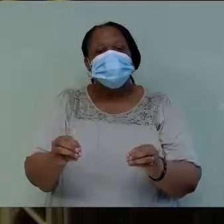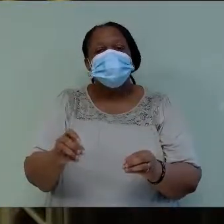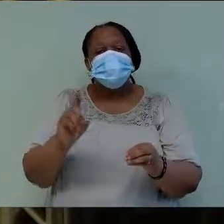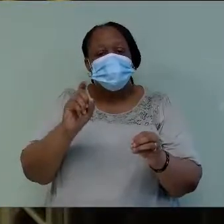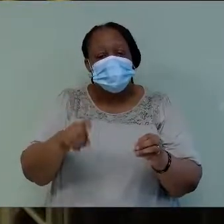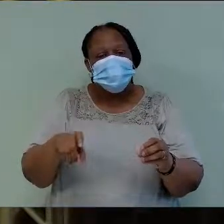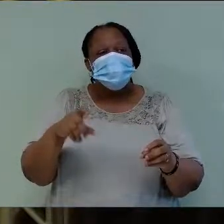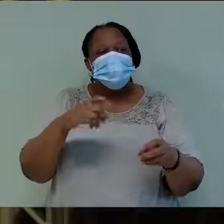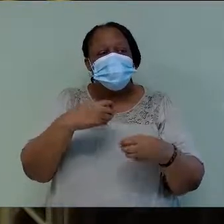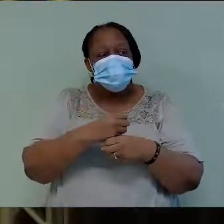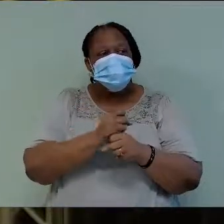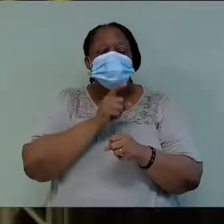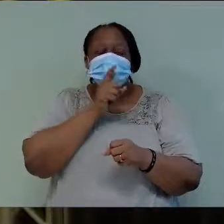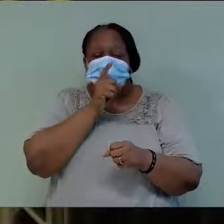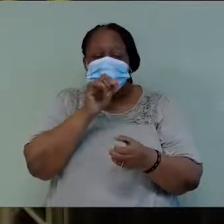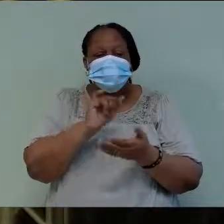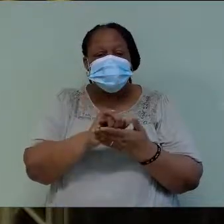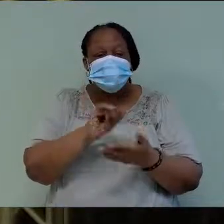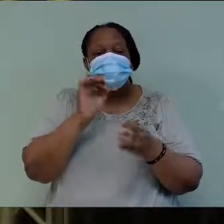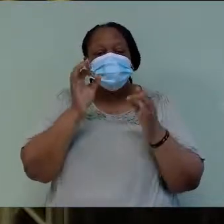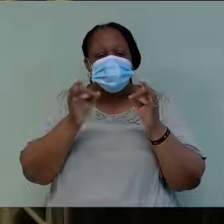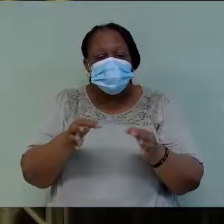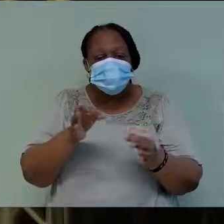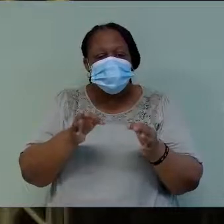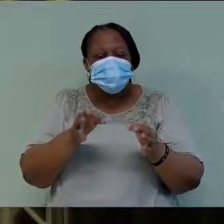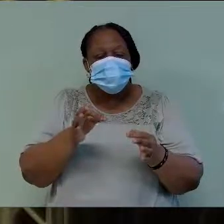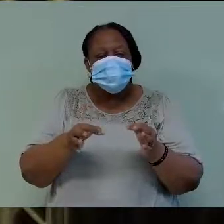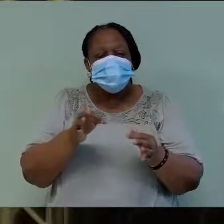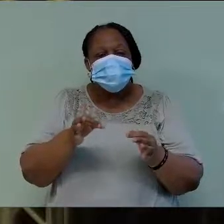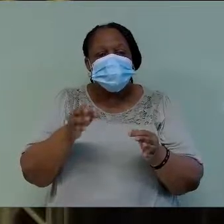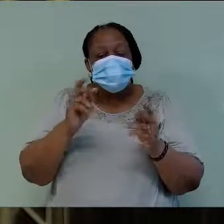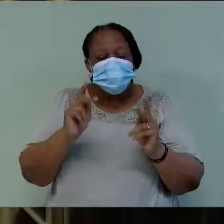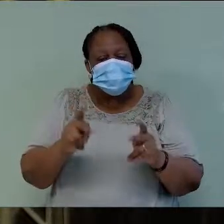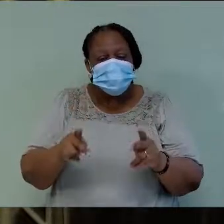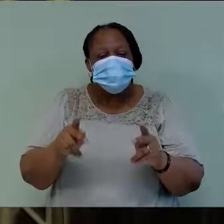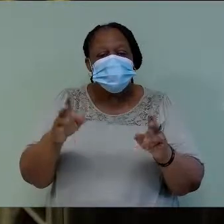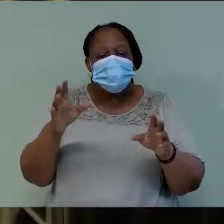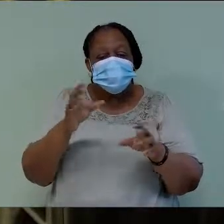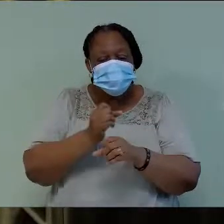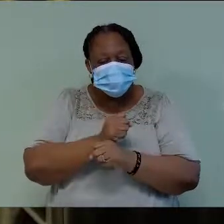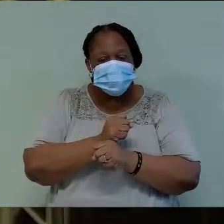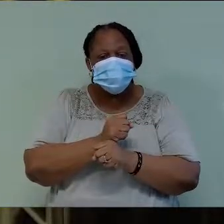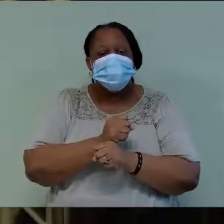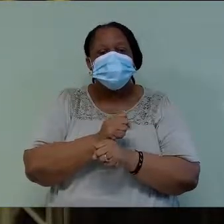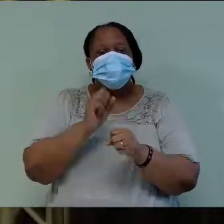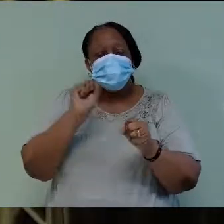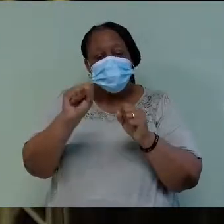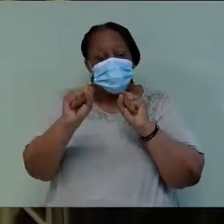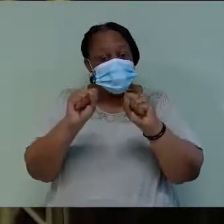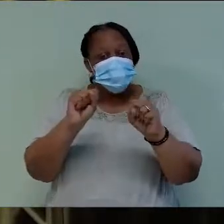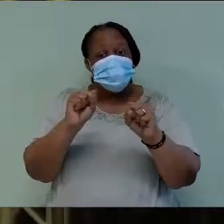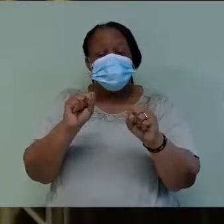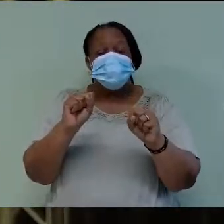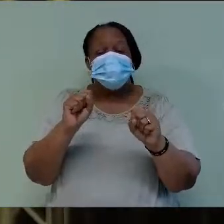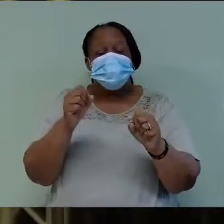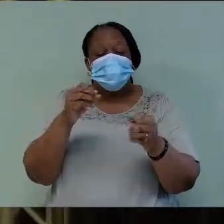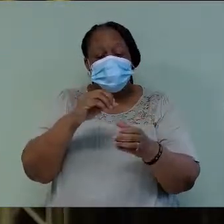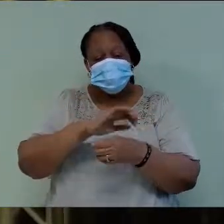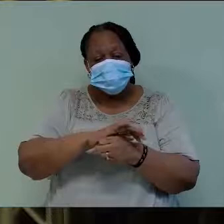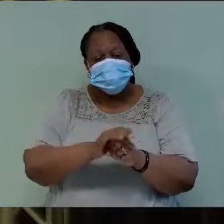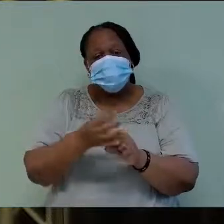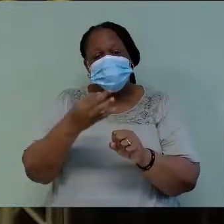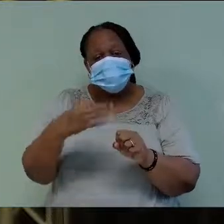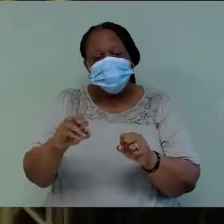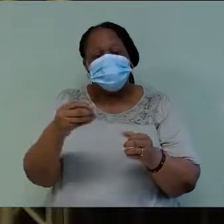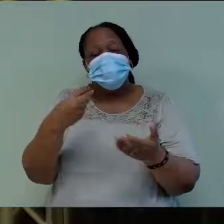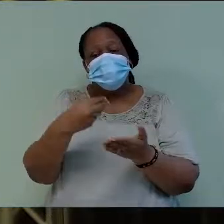efficiently and that people affected get their benefits under the Social Security COVID-19